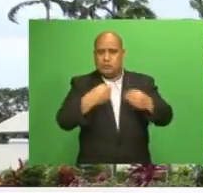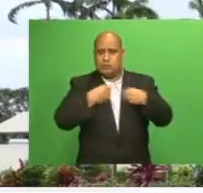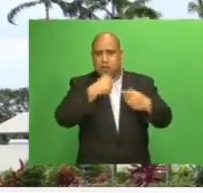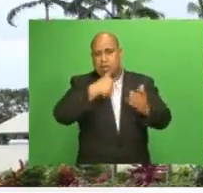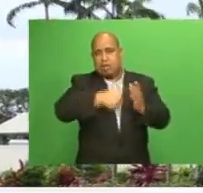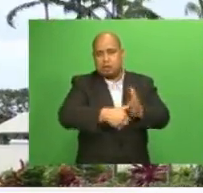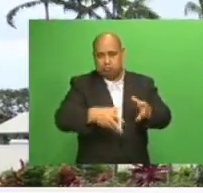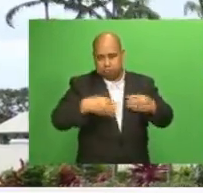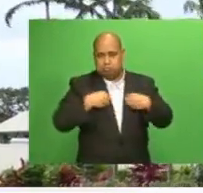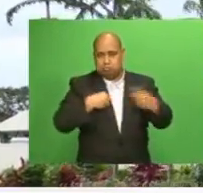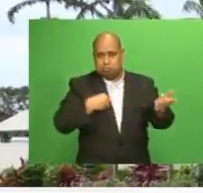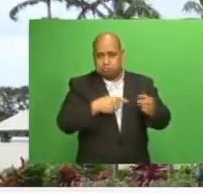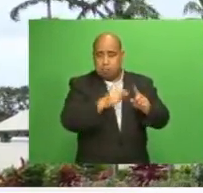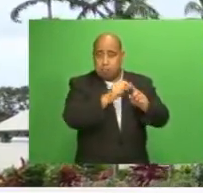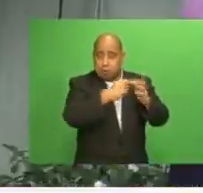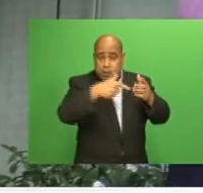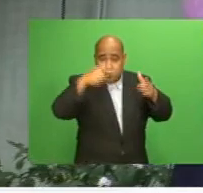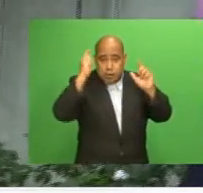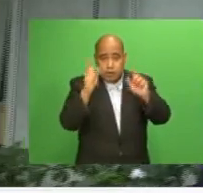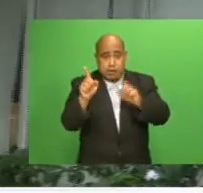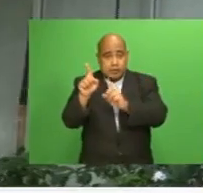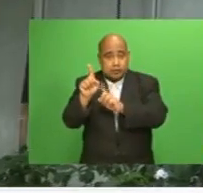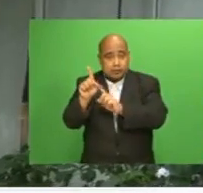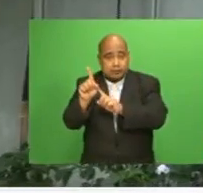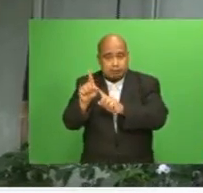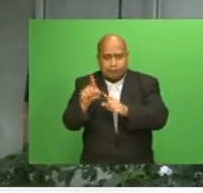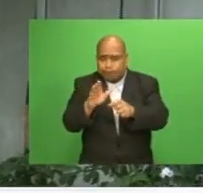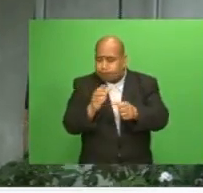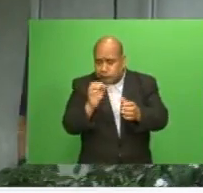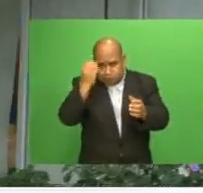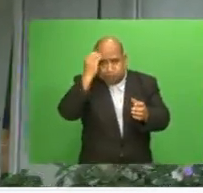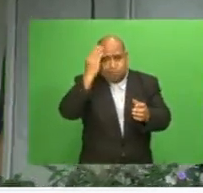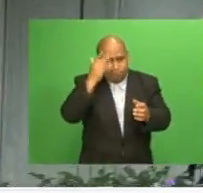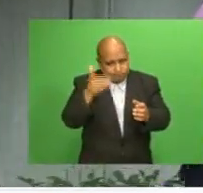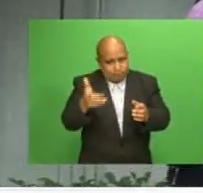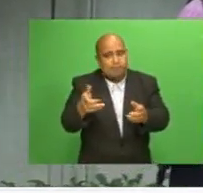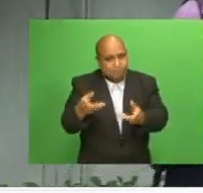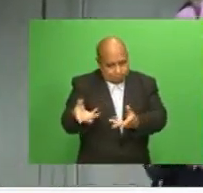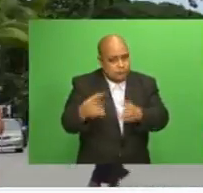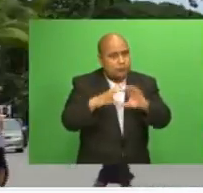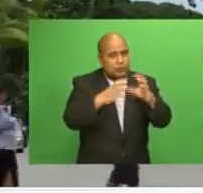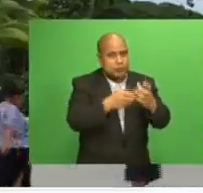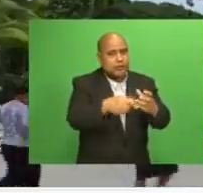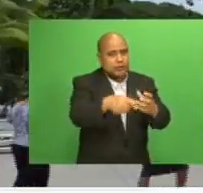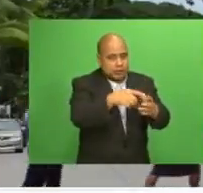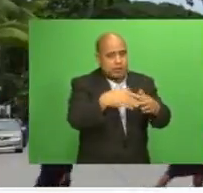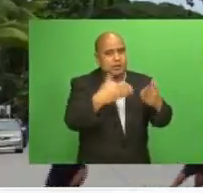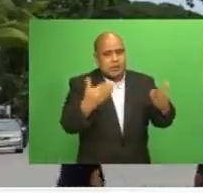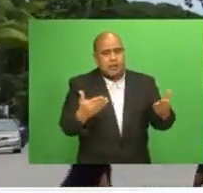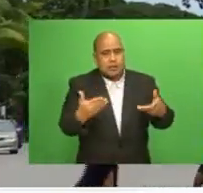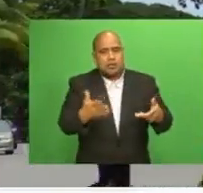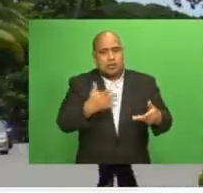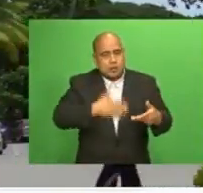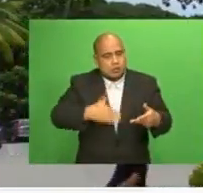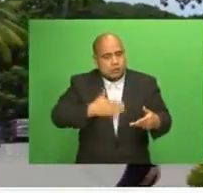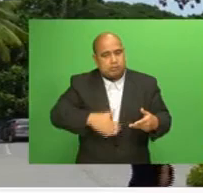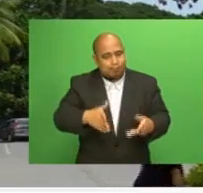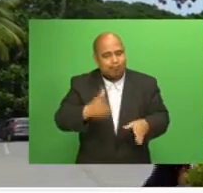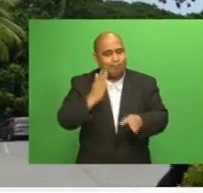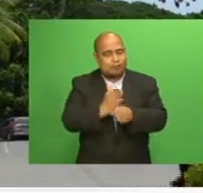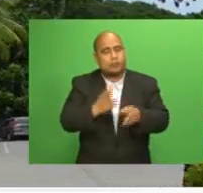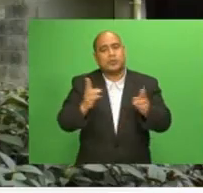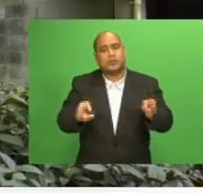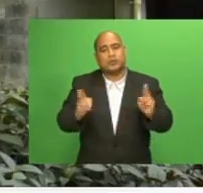Thompson has assured that the institution's governing body and executive committee is taking steps to get back to its proper operating